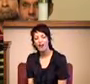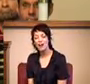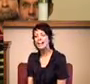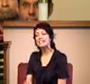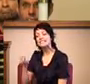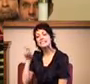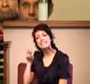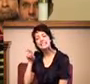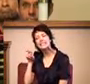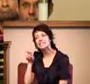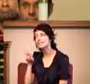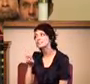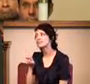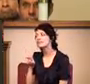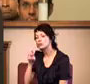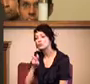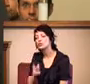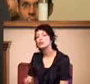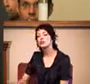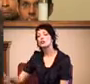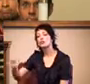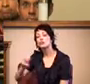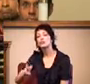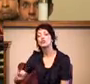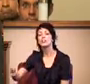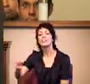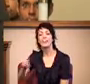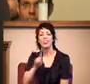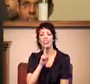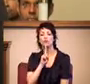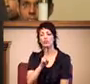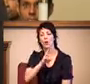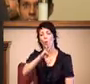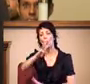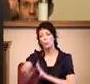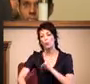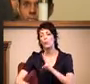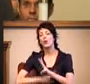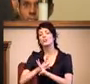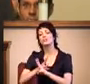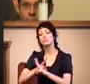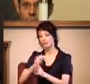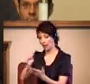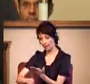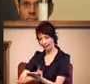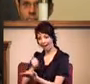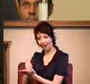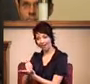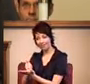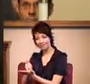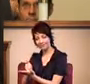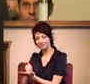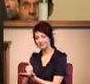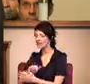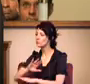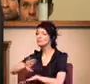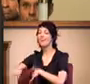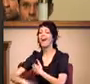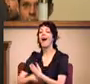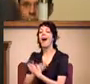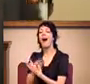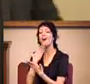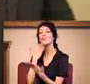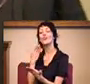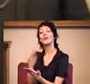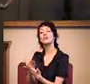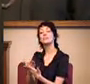He journeyed in the real world. Amen? And it was all good.